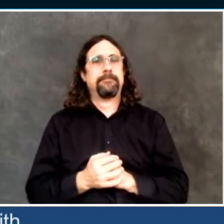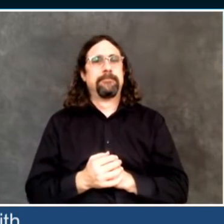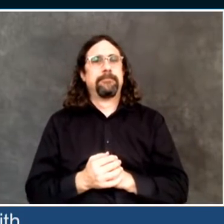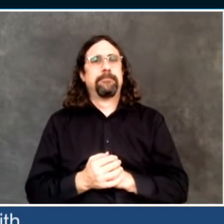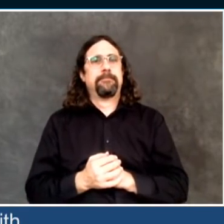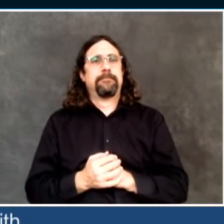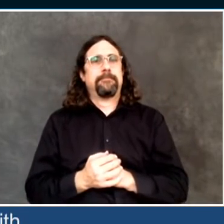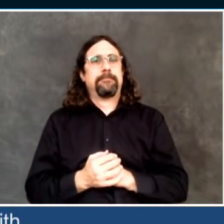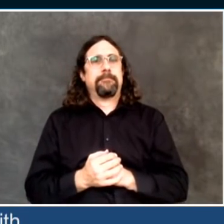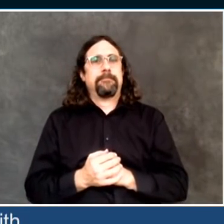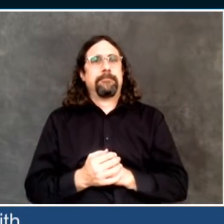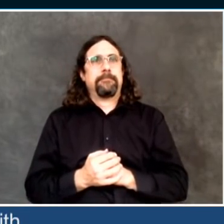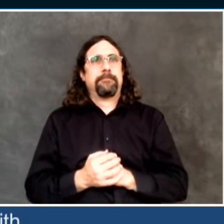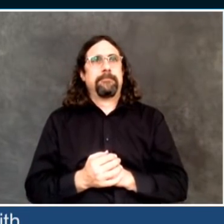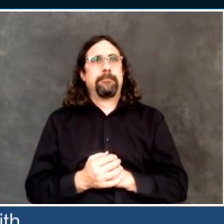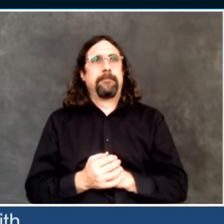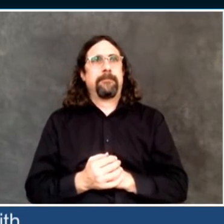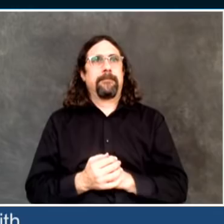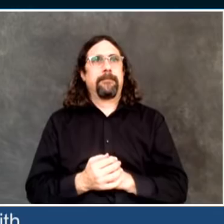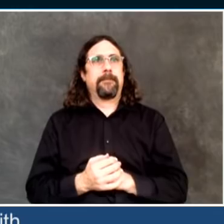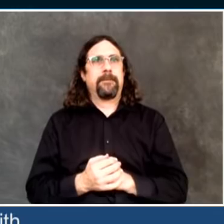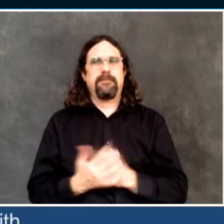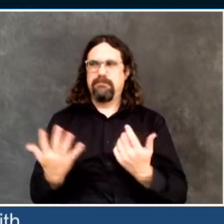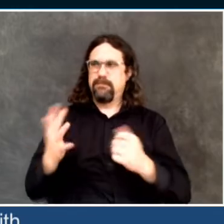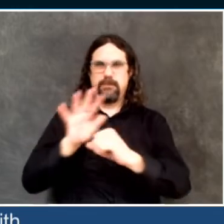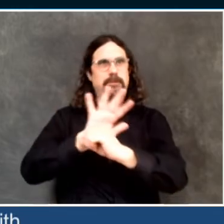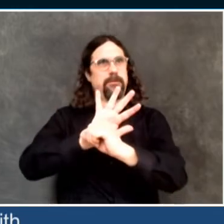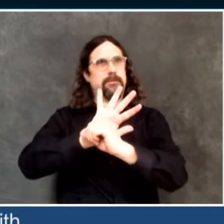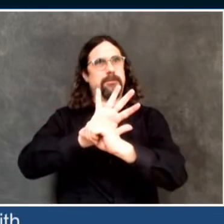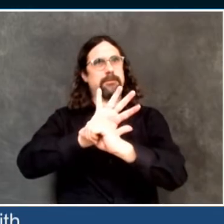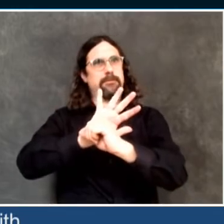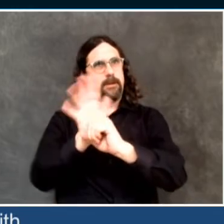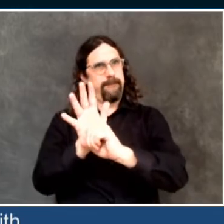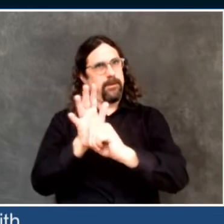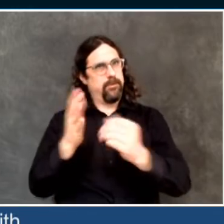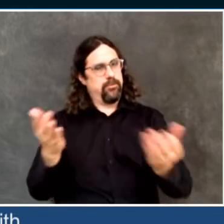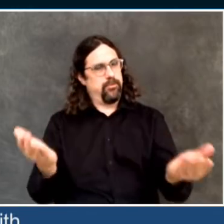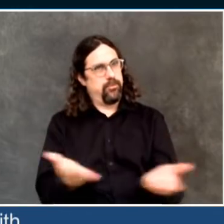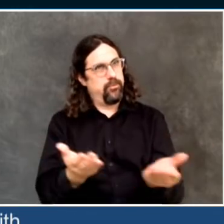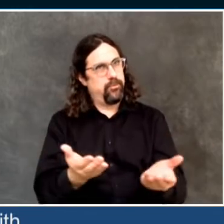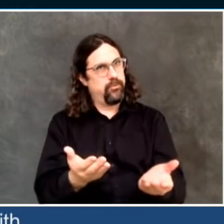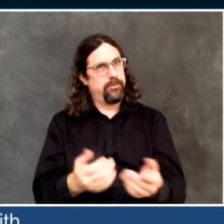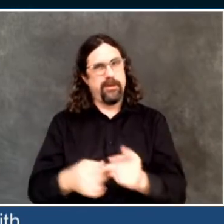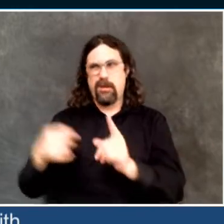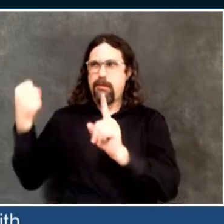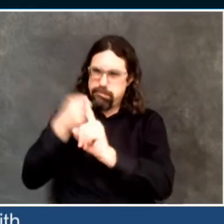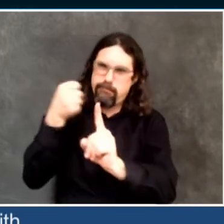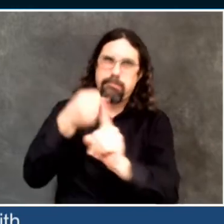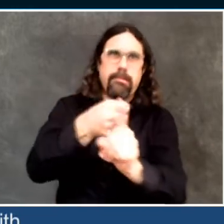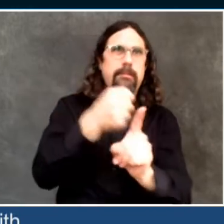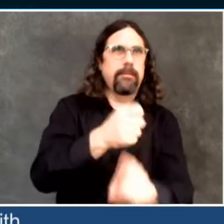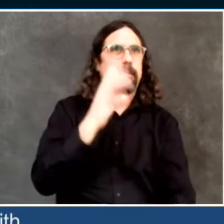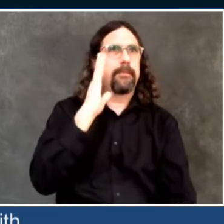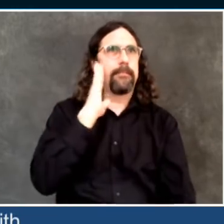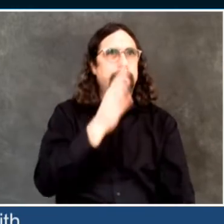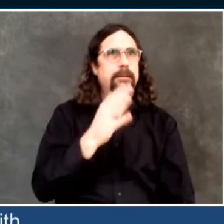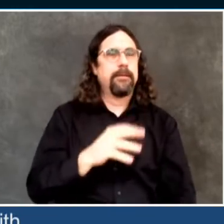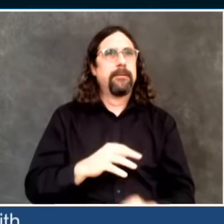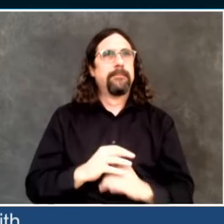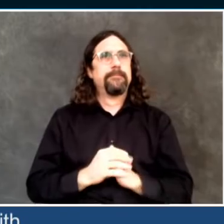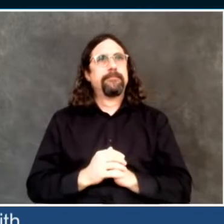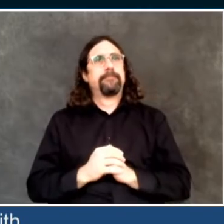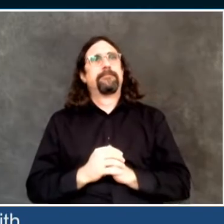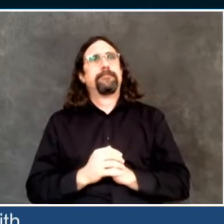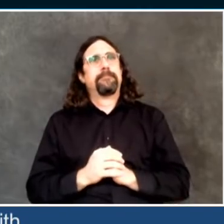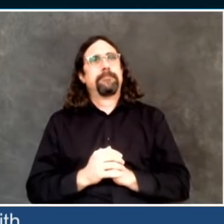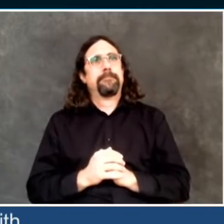here. It's going to reach a huge percentage of us, most likely over half and even more.